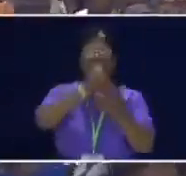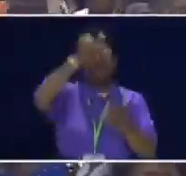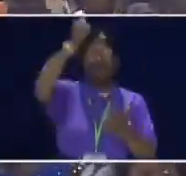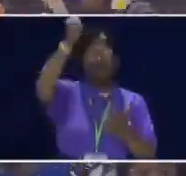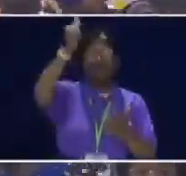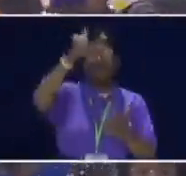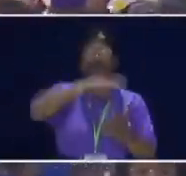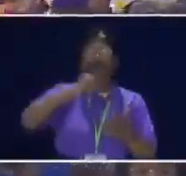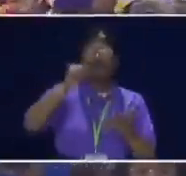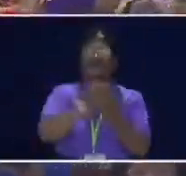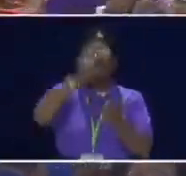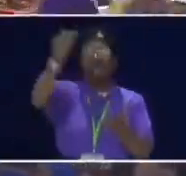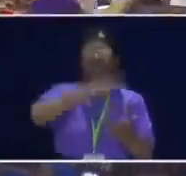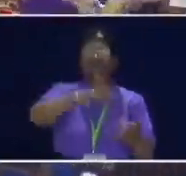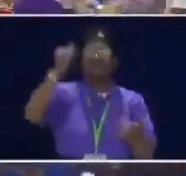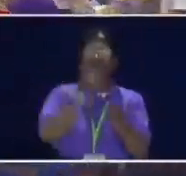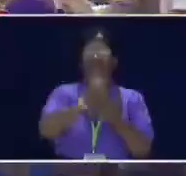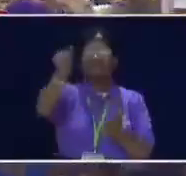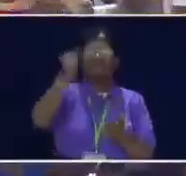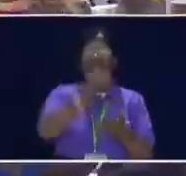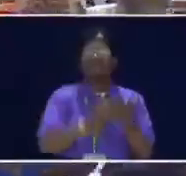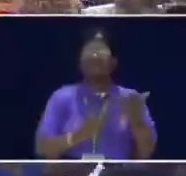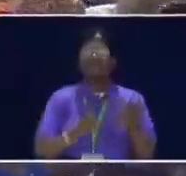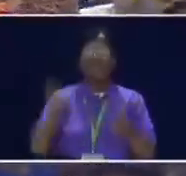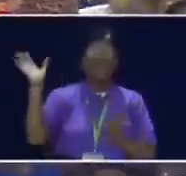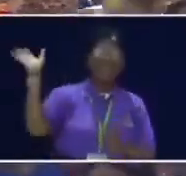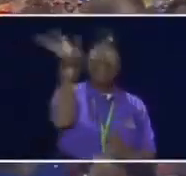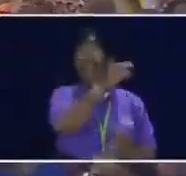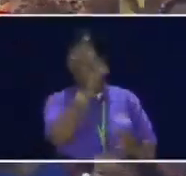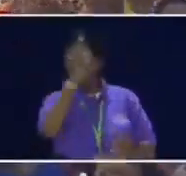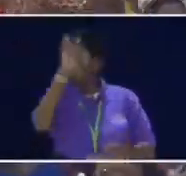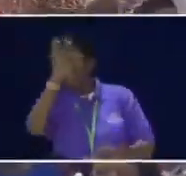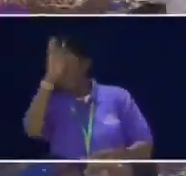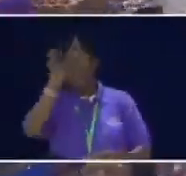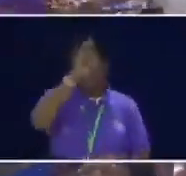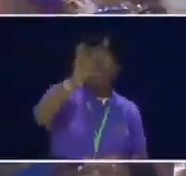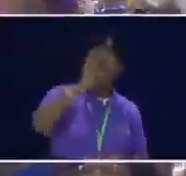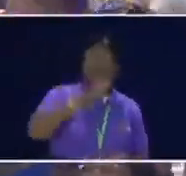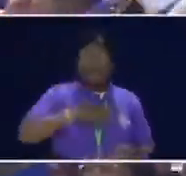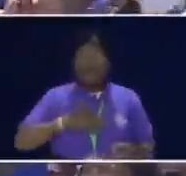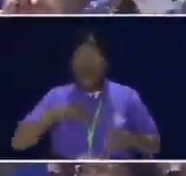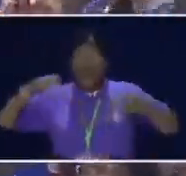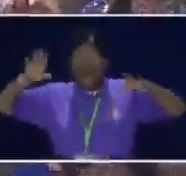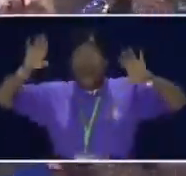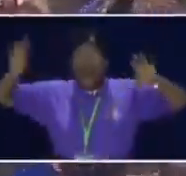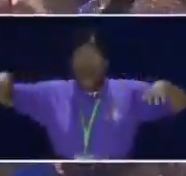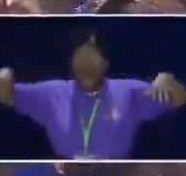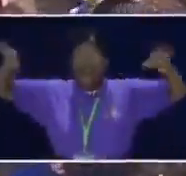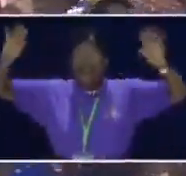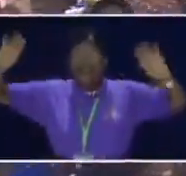Amen and amen and amen. Give that somebody a high five and tell them my wings is still showing.